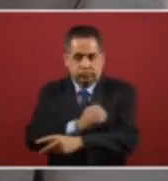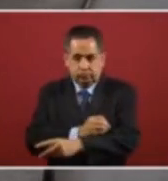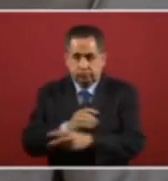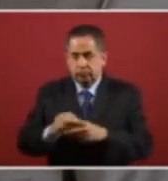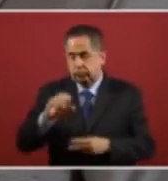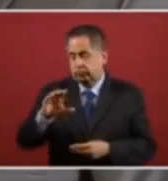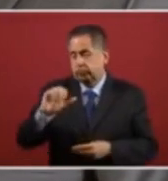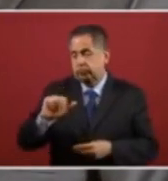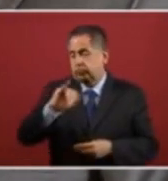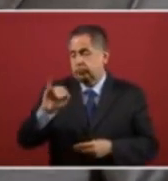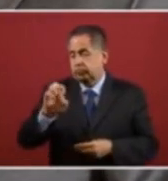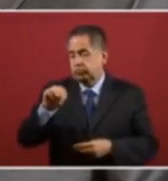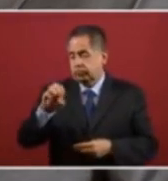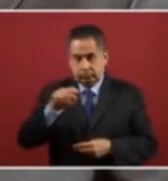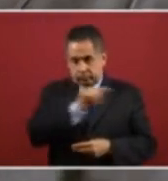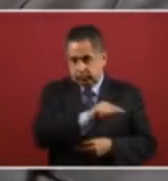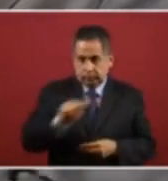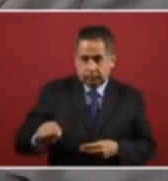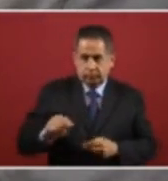and the one from Obregón,